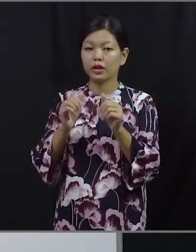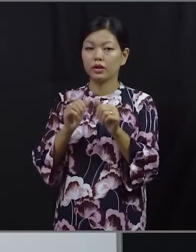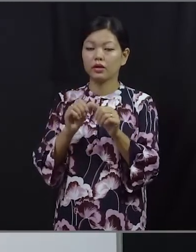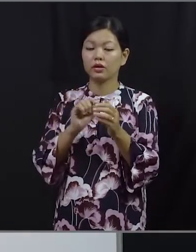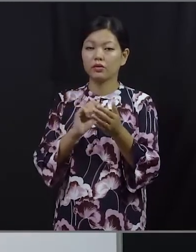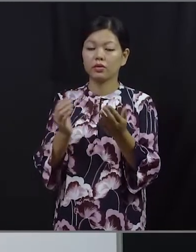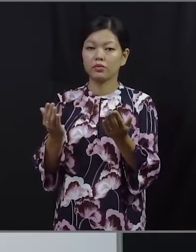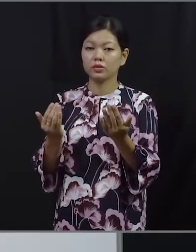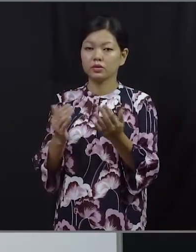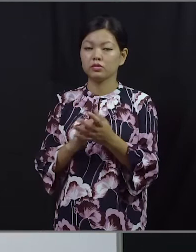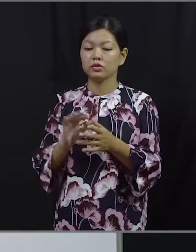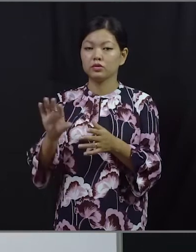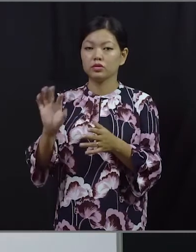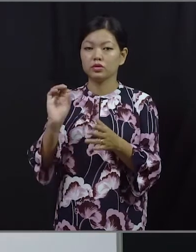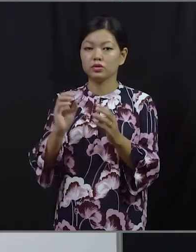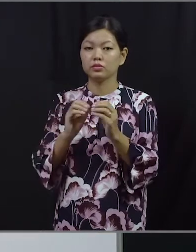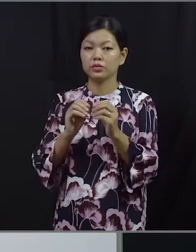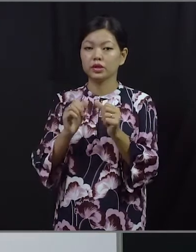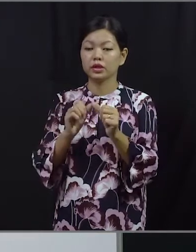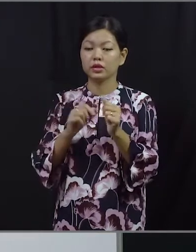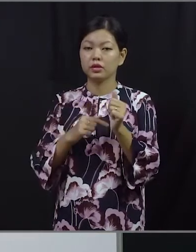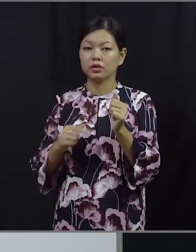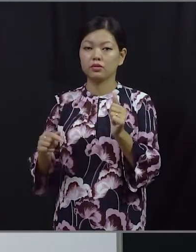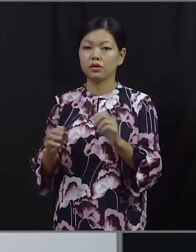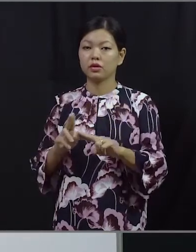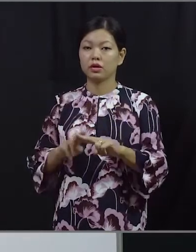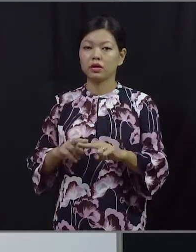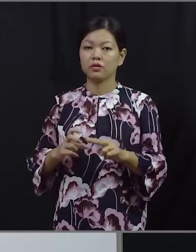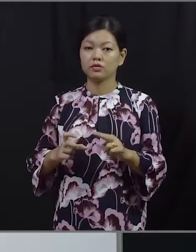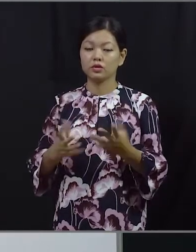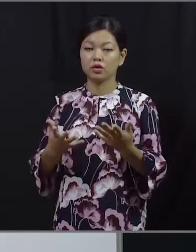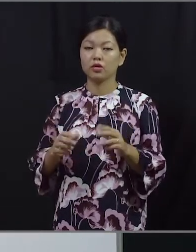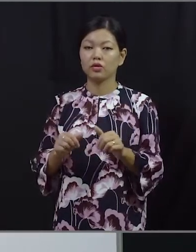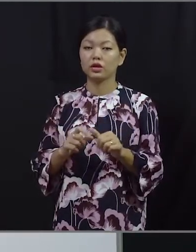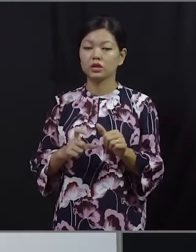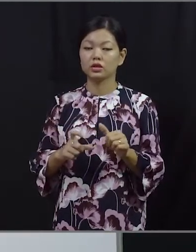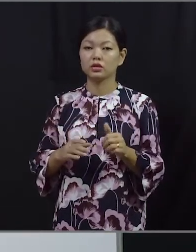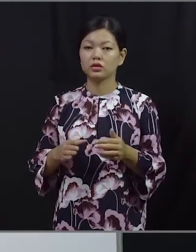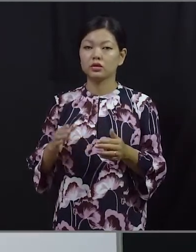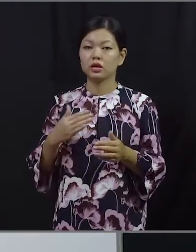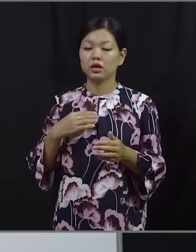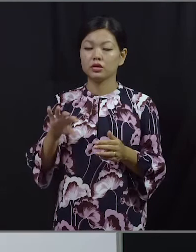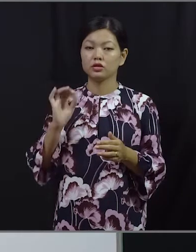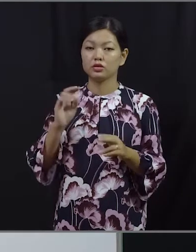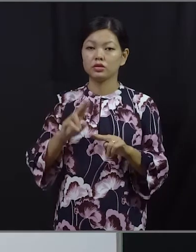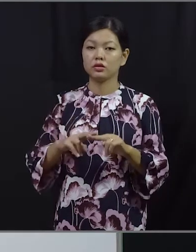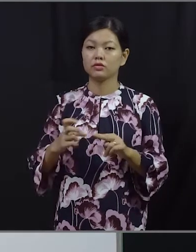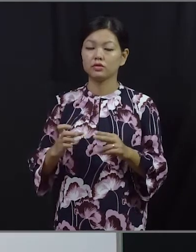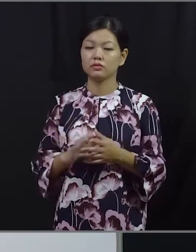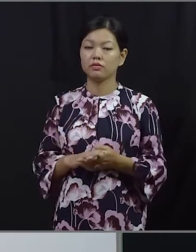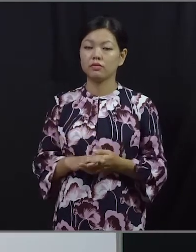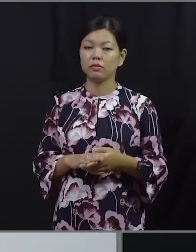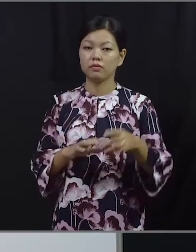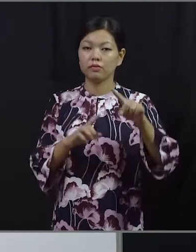write BA divided by FC, or you can say AC. So I'll write FC. Okay, so again for 10